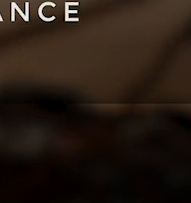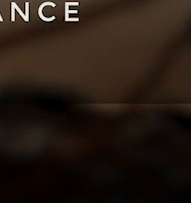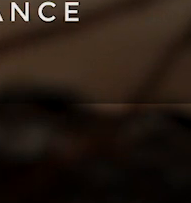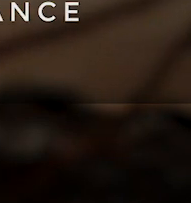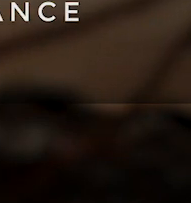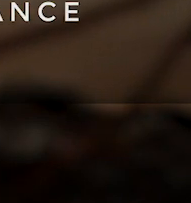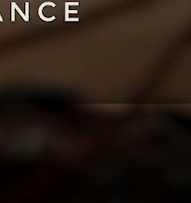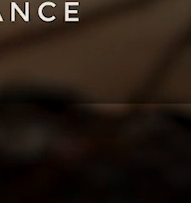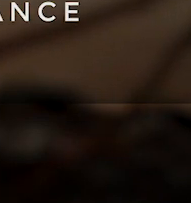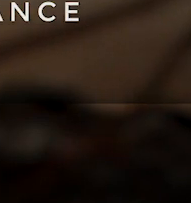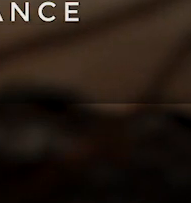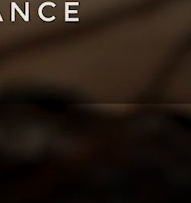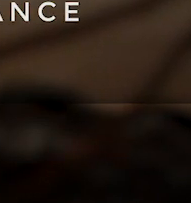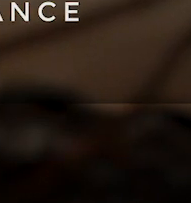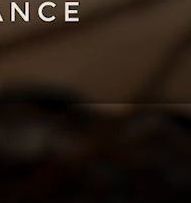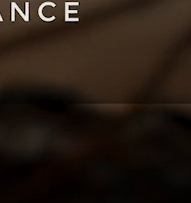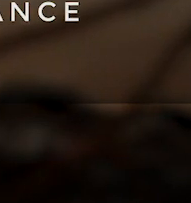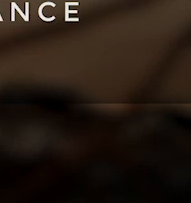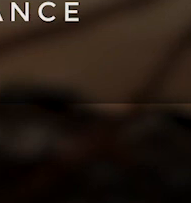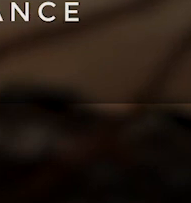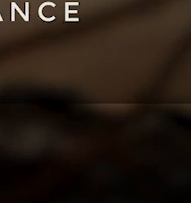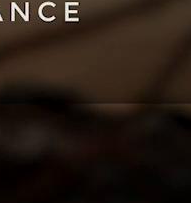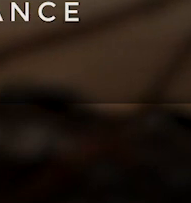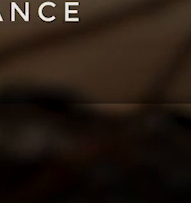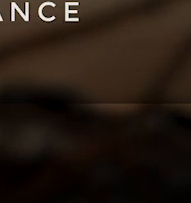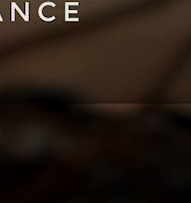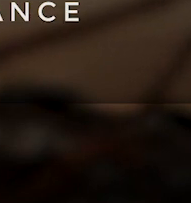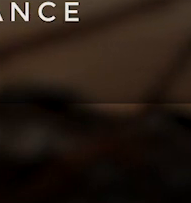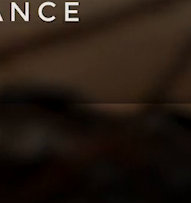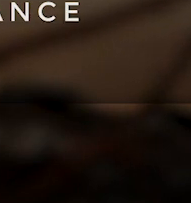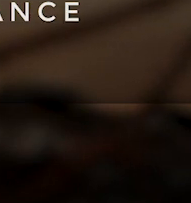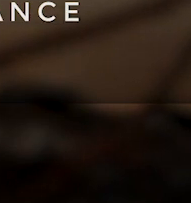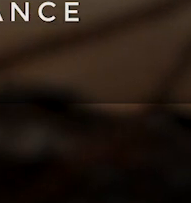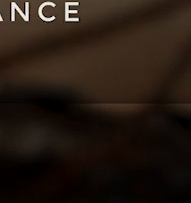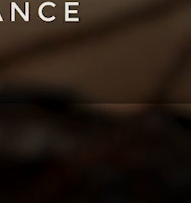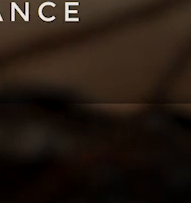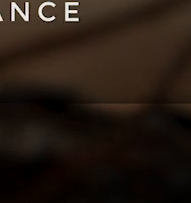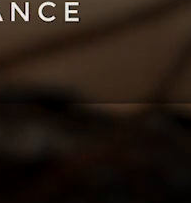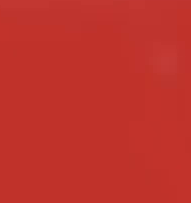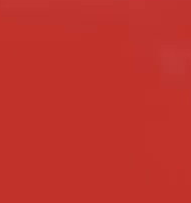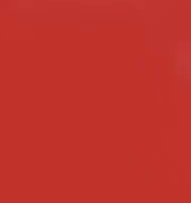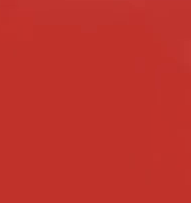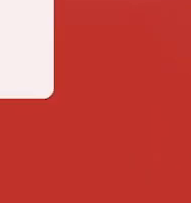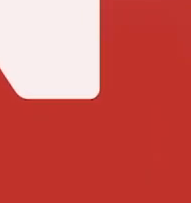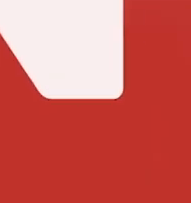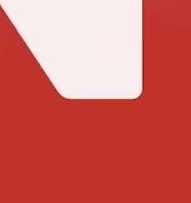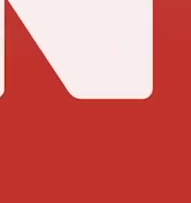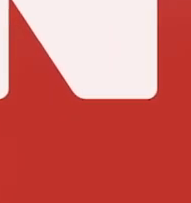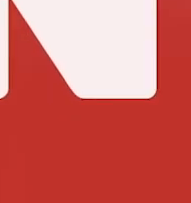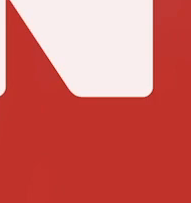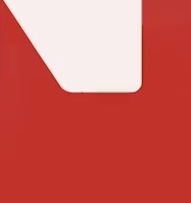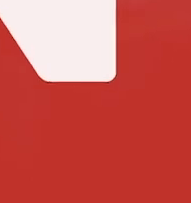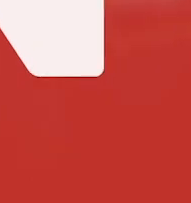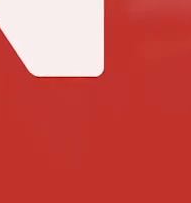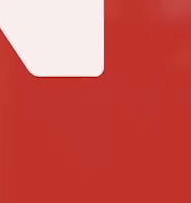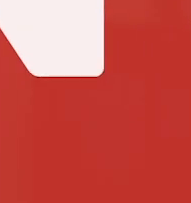according to the current Ministry of Health protocols as well. Please contact your respective senior pastor for guidance. All our CITAM Church